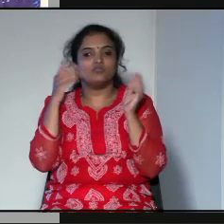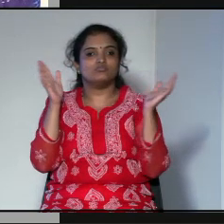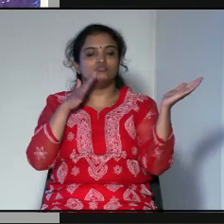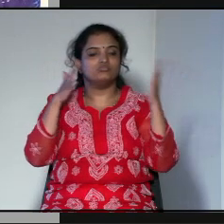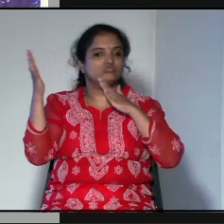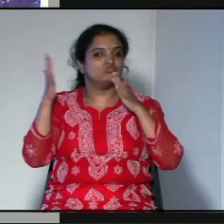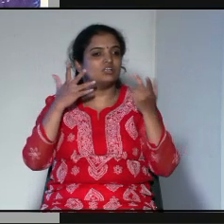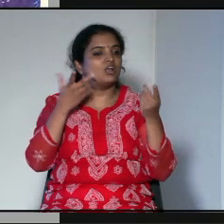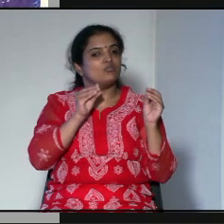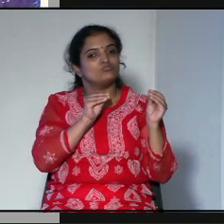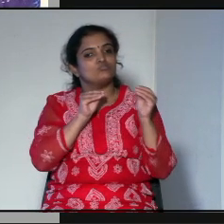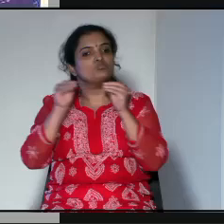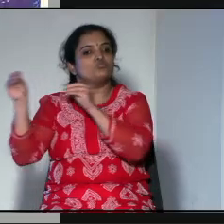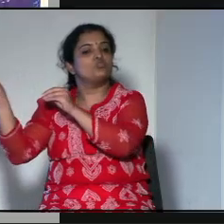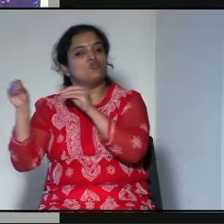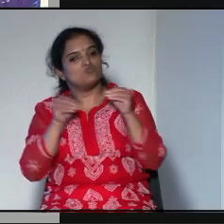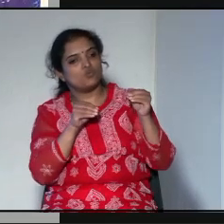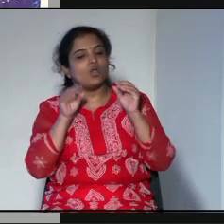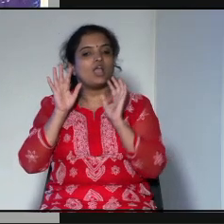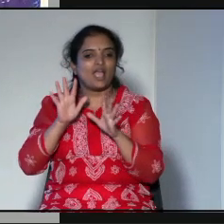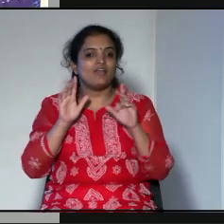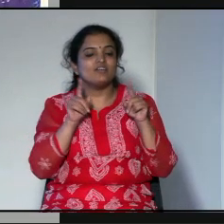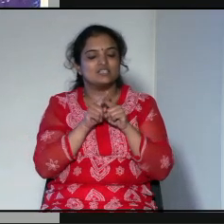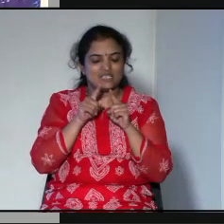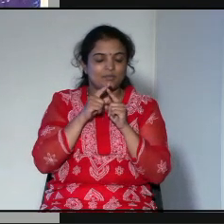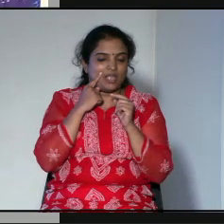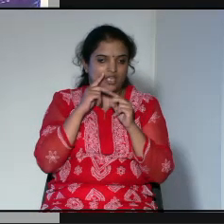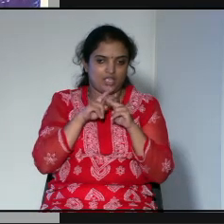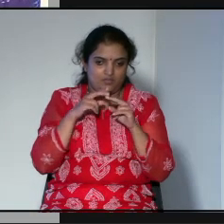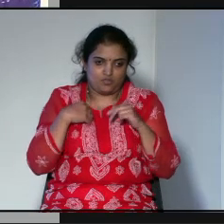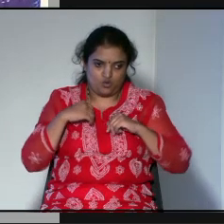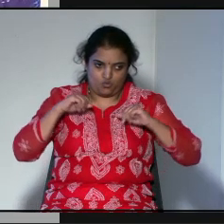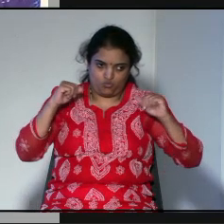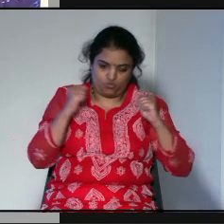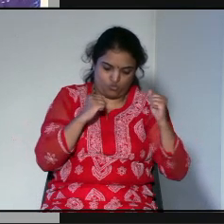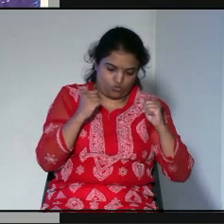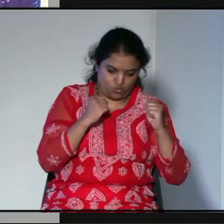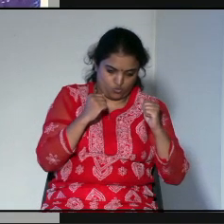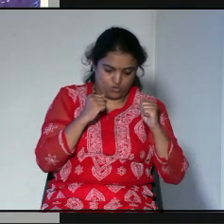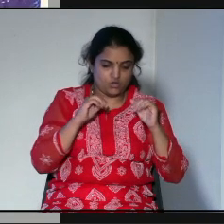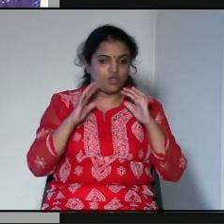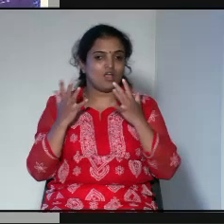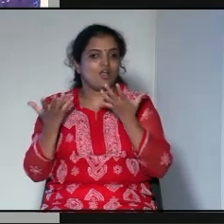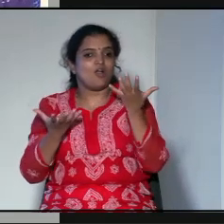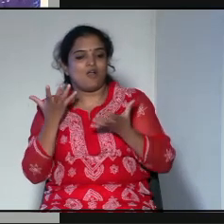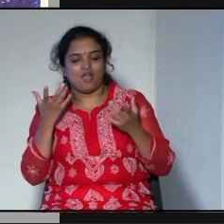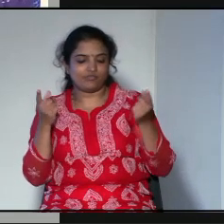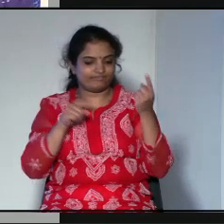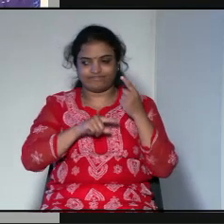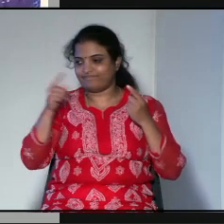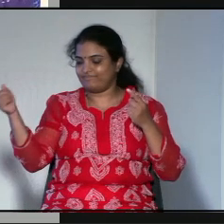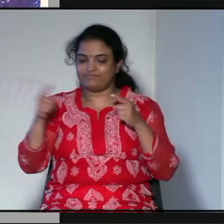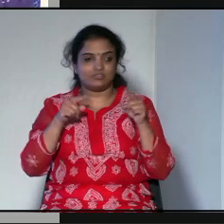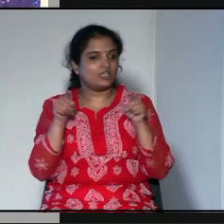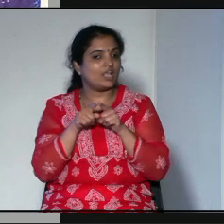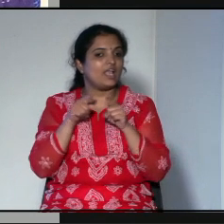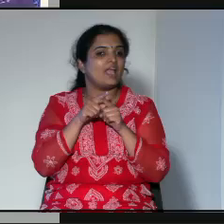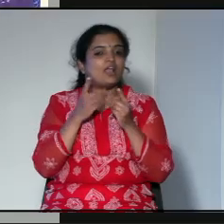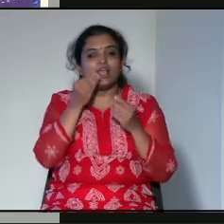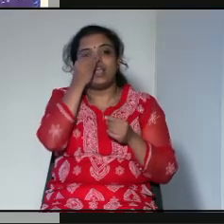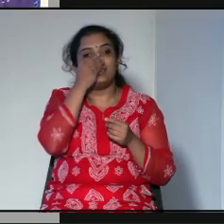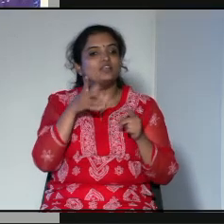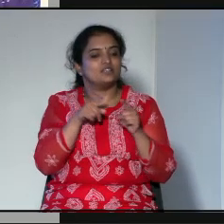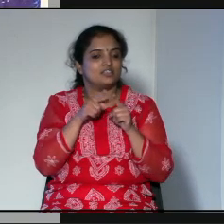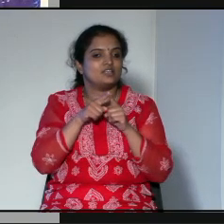months spent at Elachi, where the enormous labors of casting and breaking of the crucibles would be carried